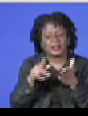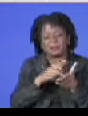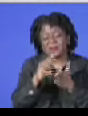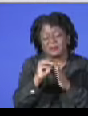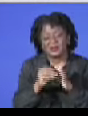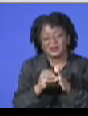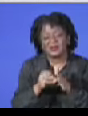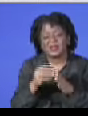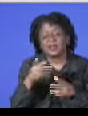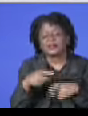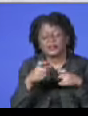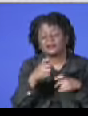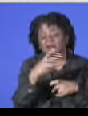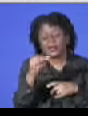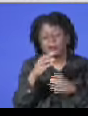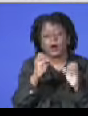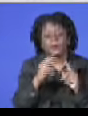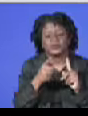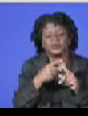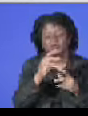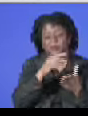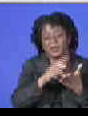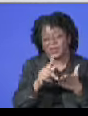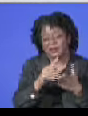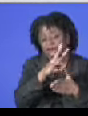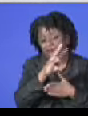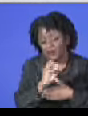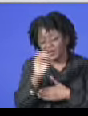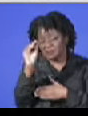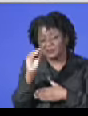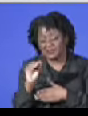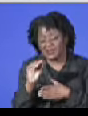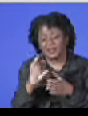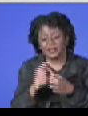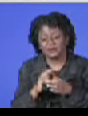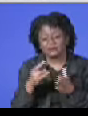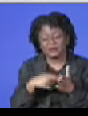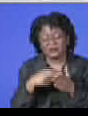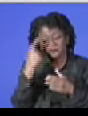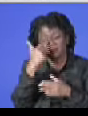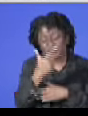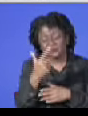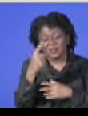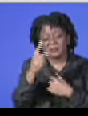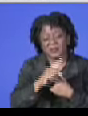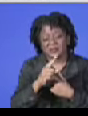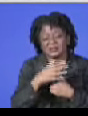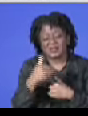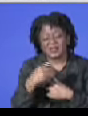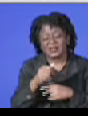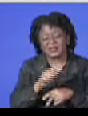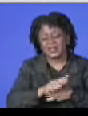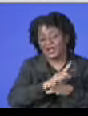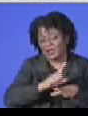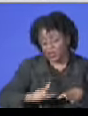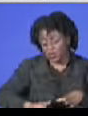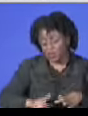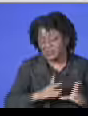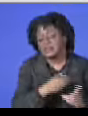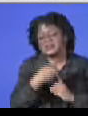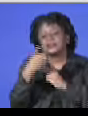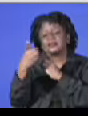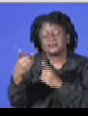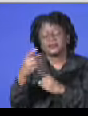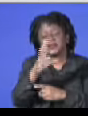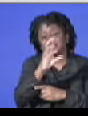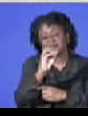pay 40% of their rent for 3 months, with landlords deferring 60% of the payment for 3 months. Renters would also have 12 months to